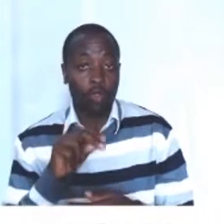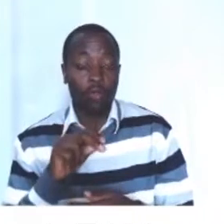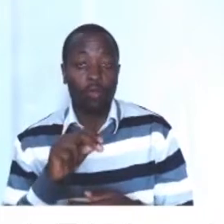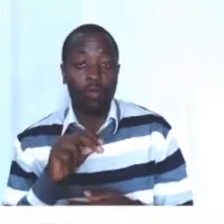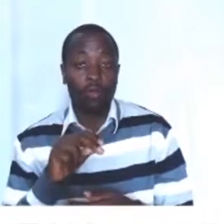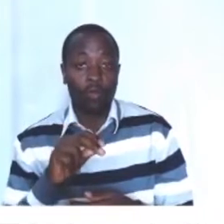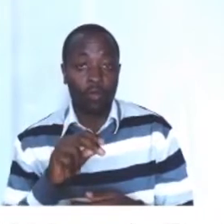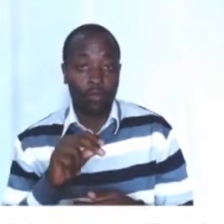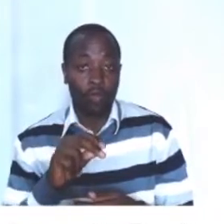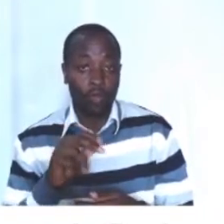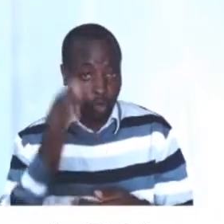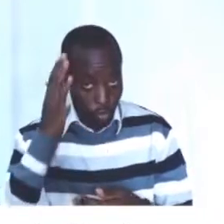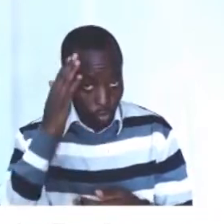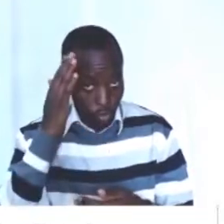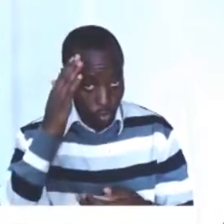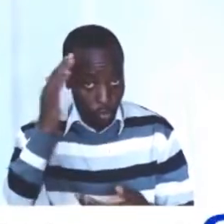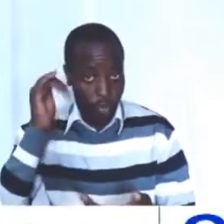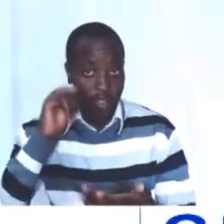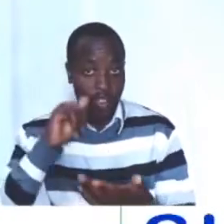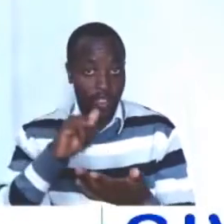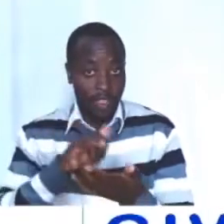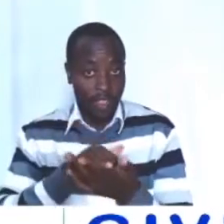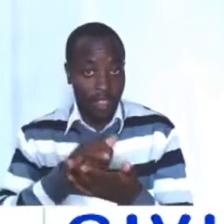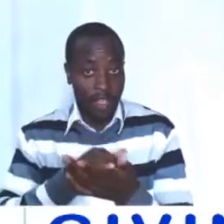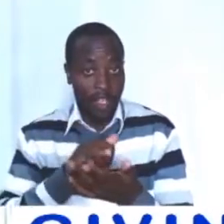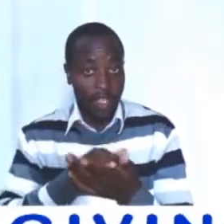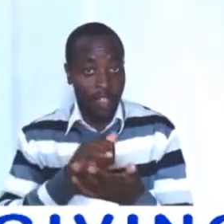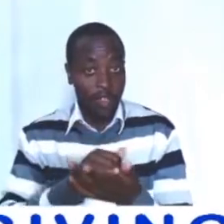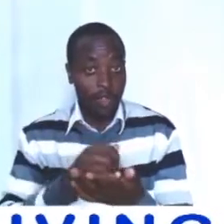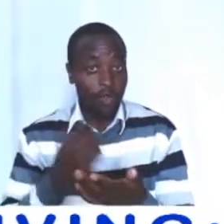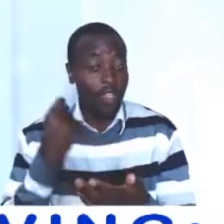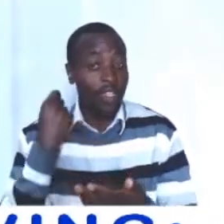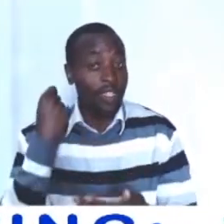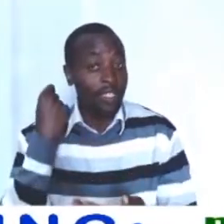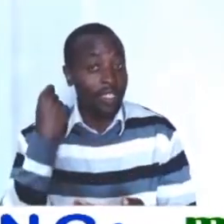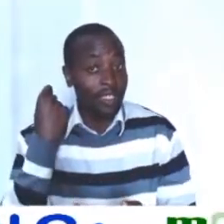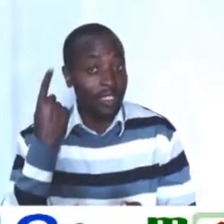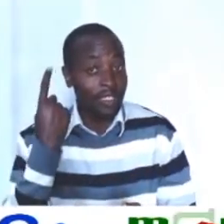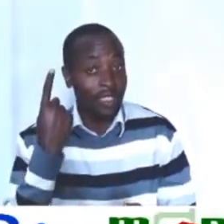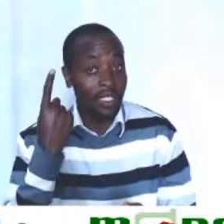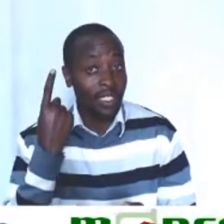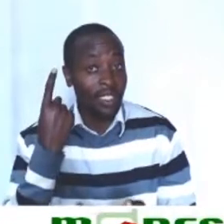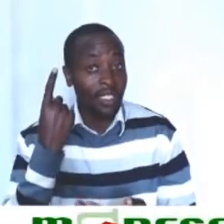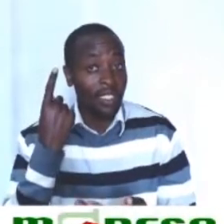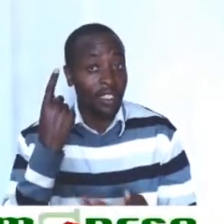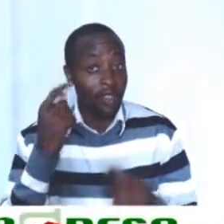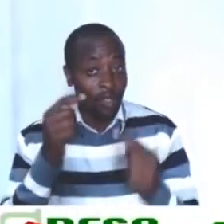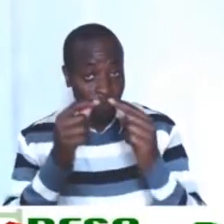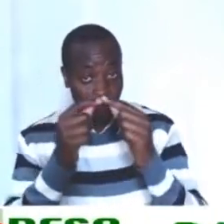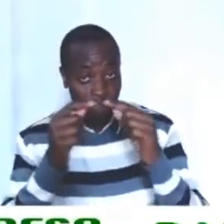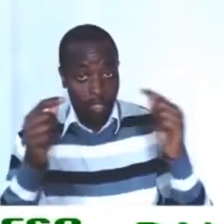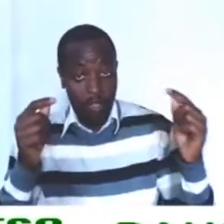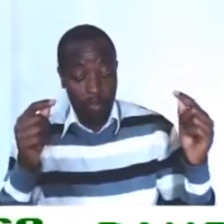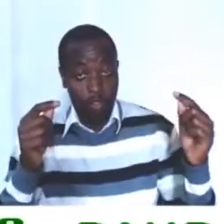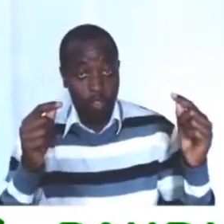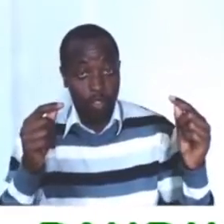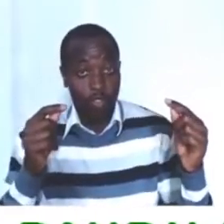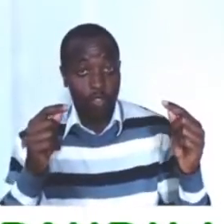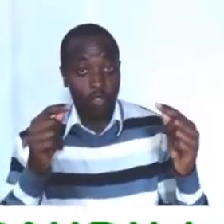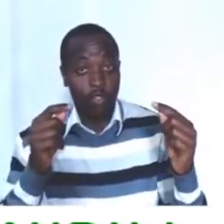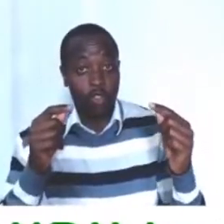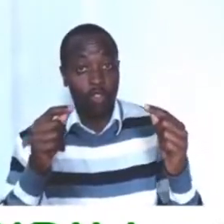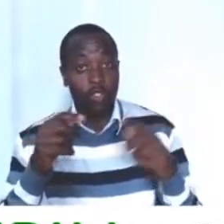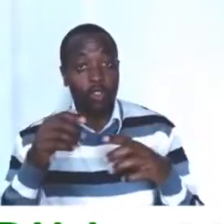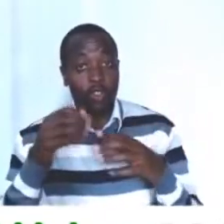You realize that there is clear opposition or tension between your spirit and the